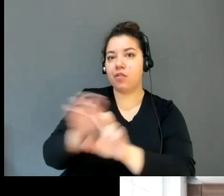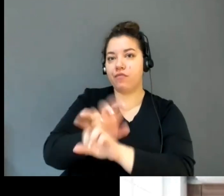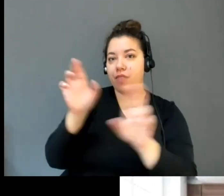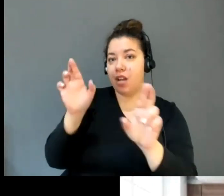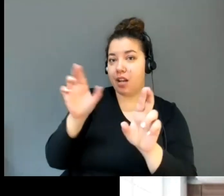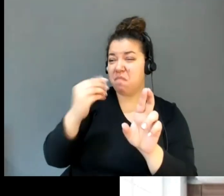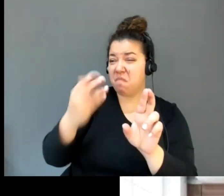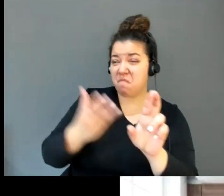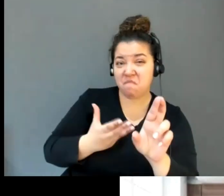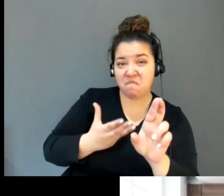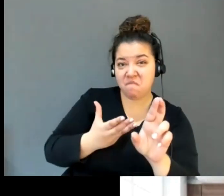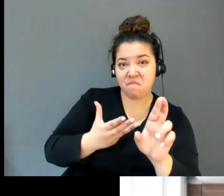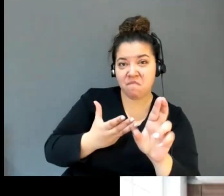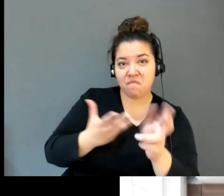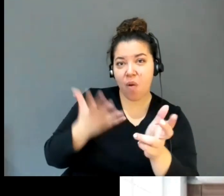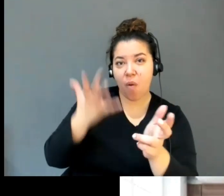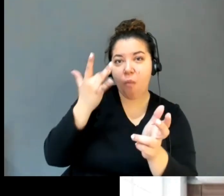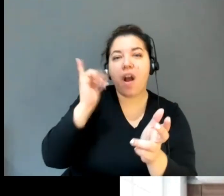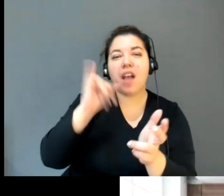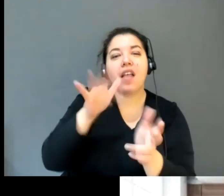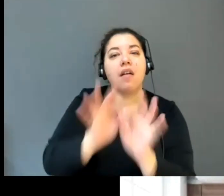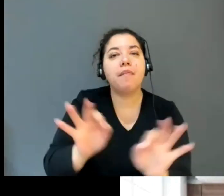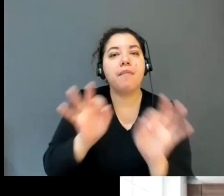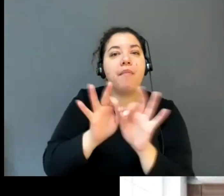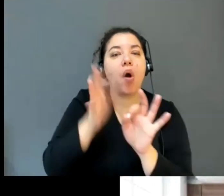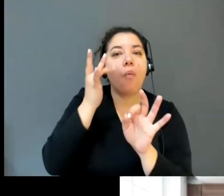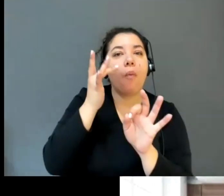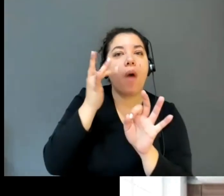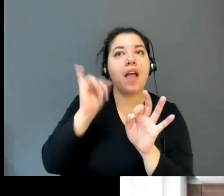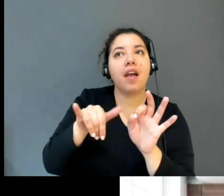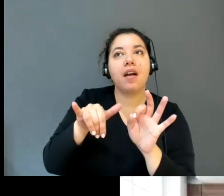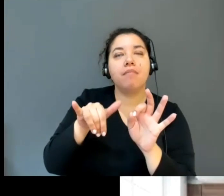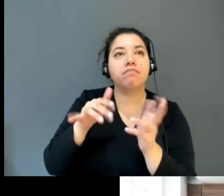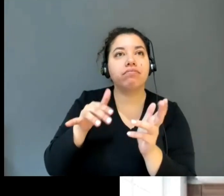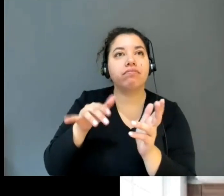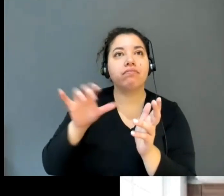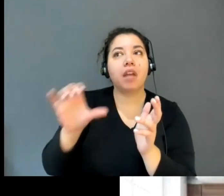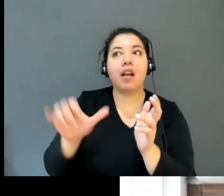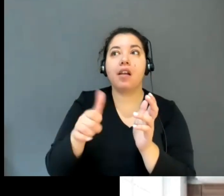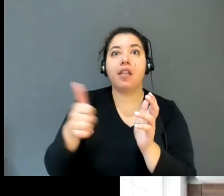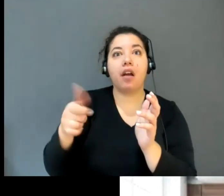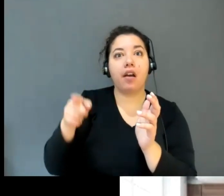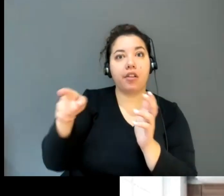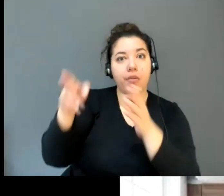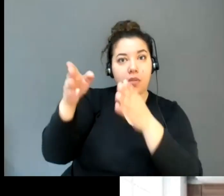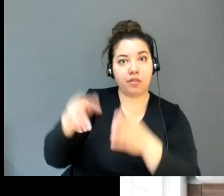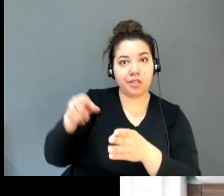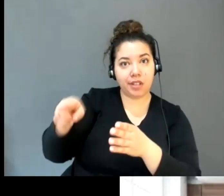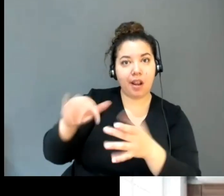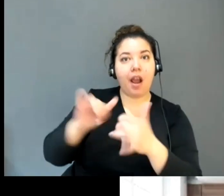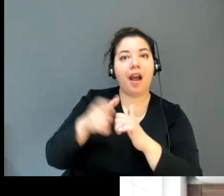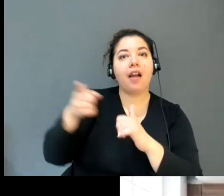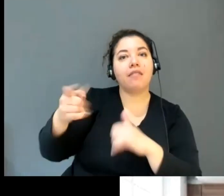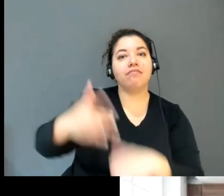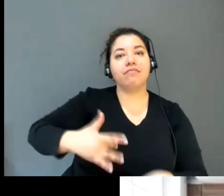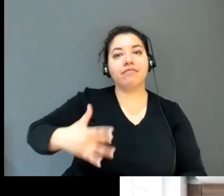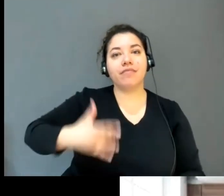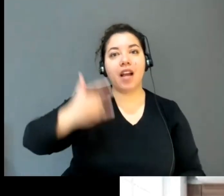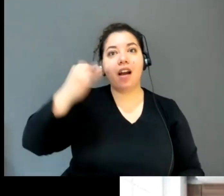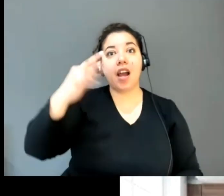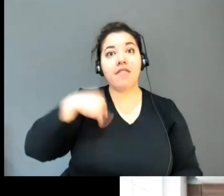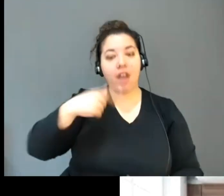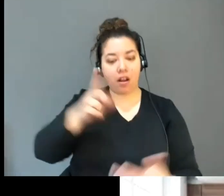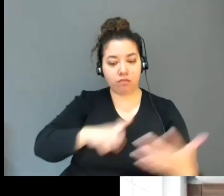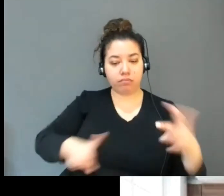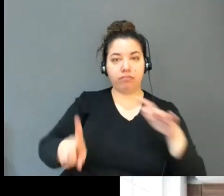chat, why would that be? Why would that, how do you think that would make the employer feel if you showed up already doing some